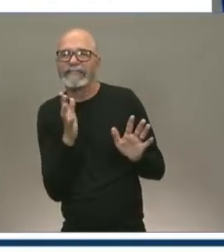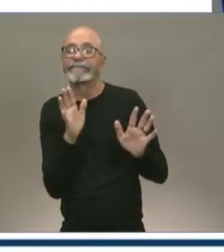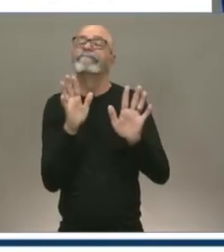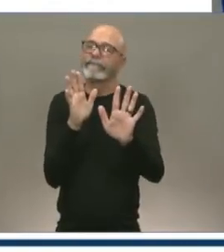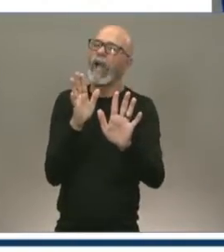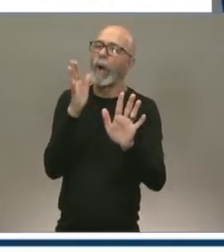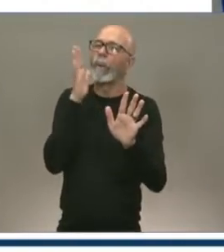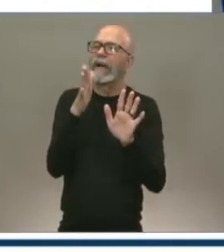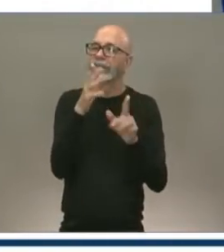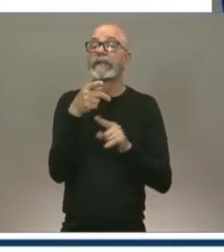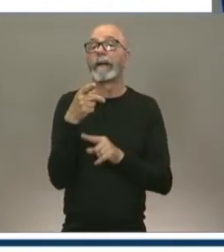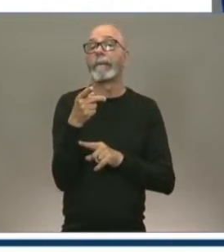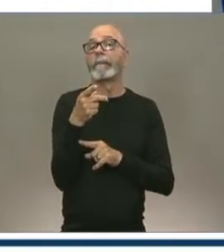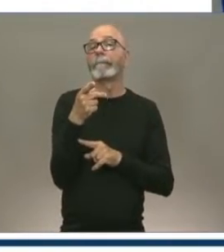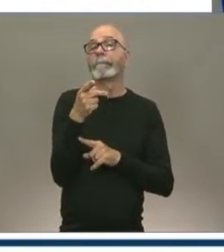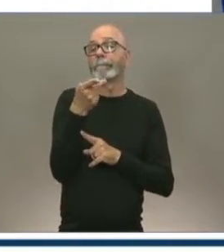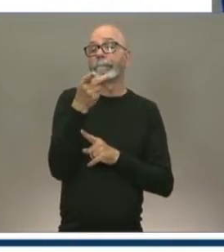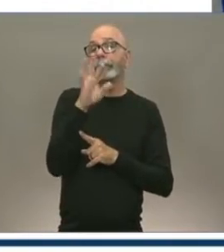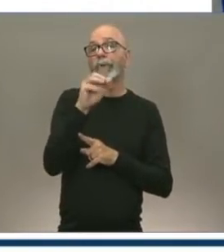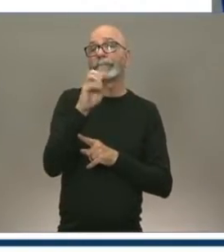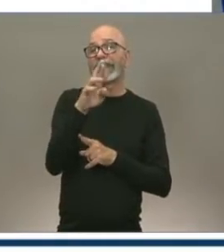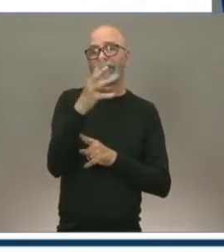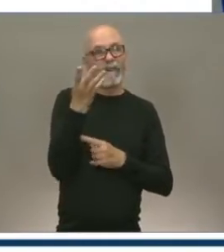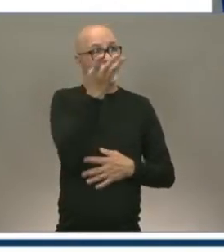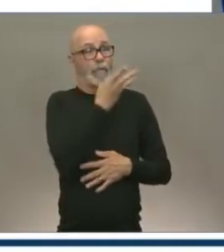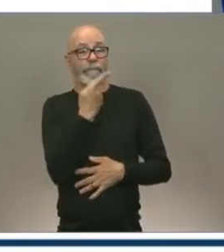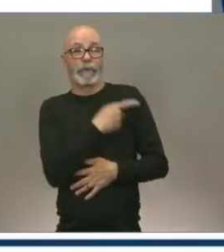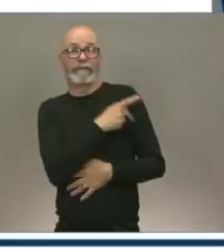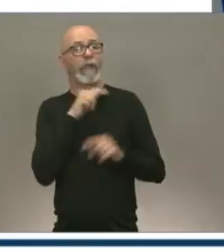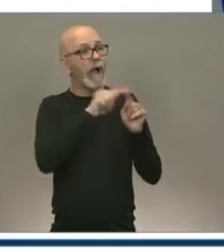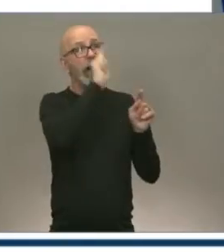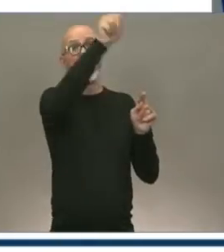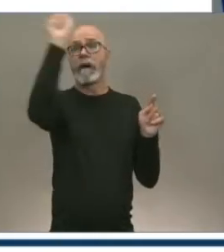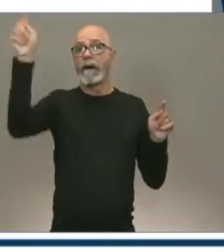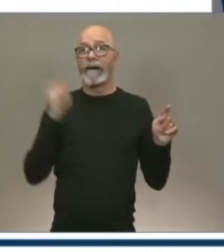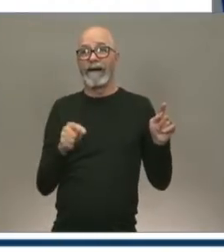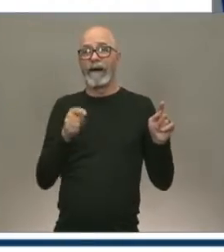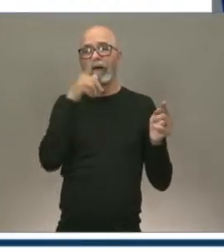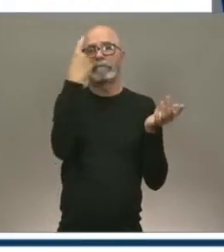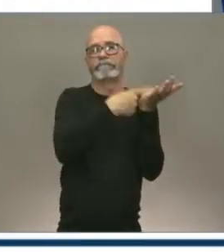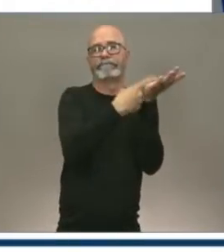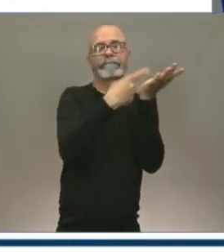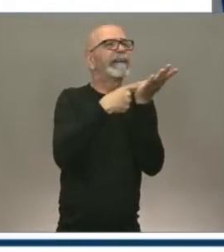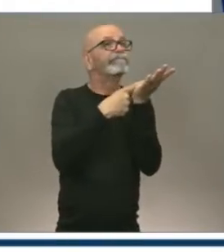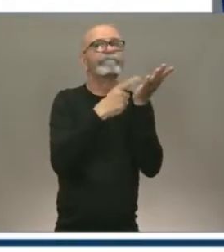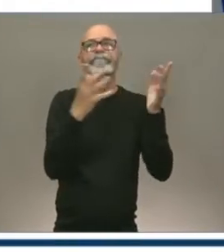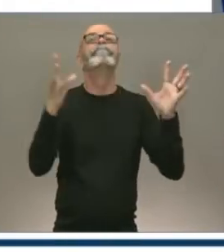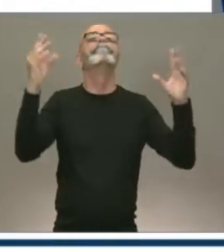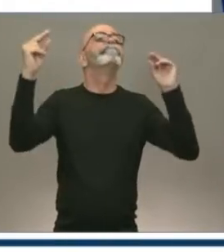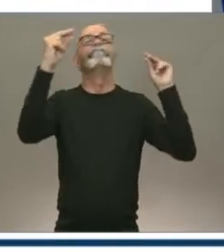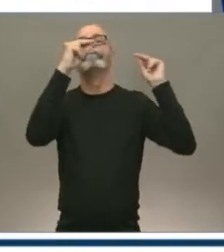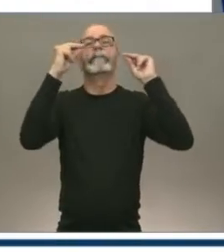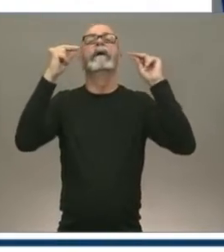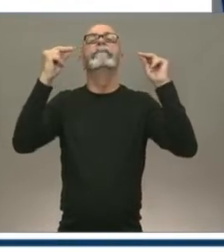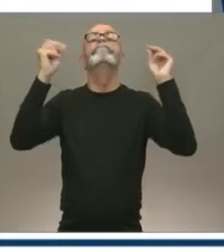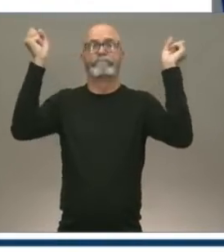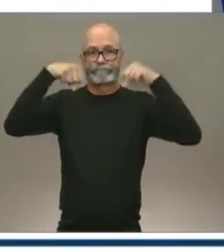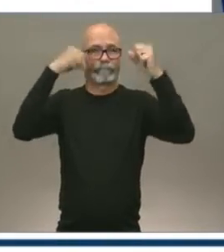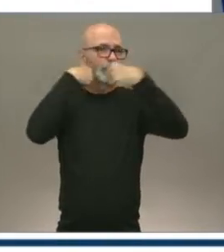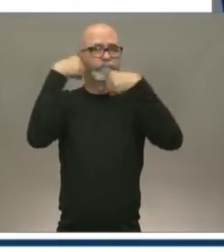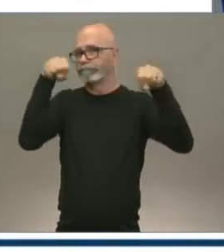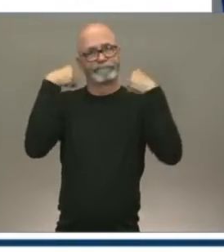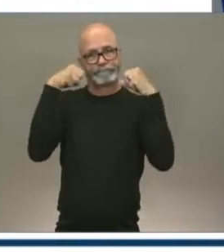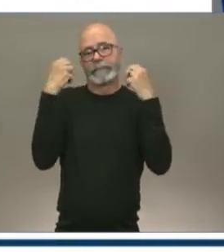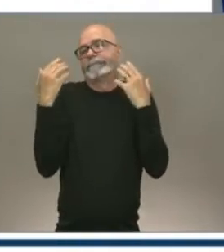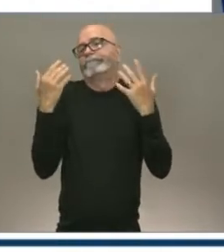today or tomorrow to discuss how that might look in the future. But right now, we are leaning toward pushing back the